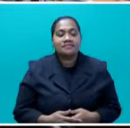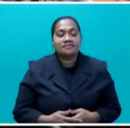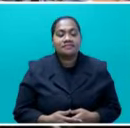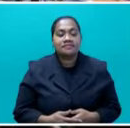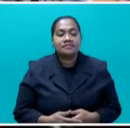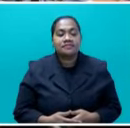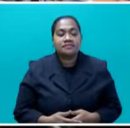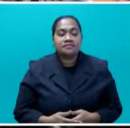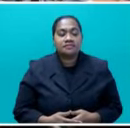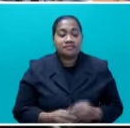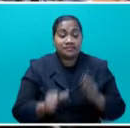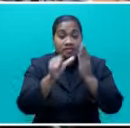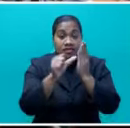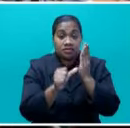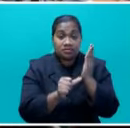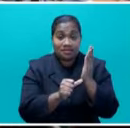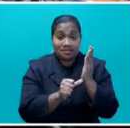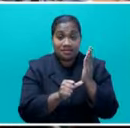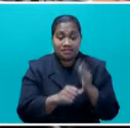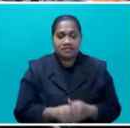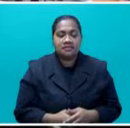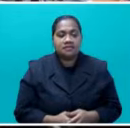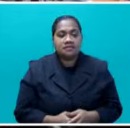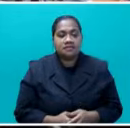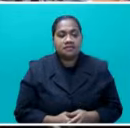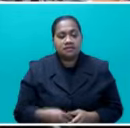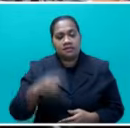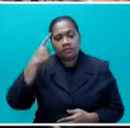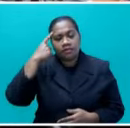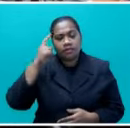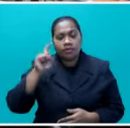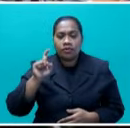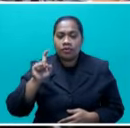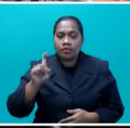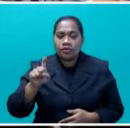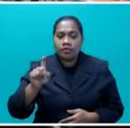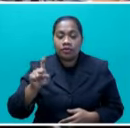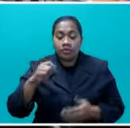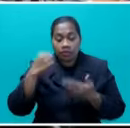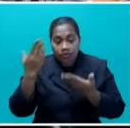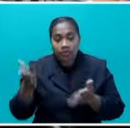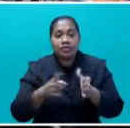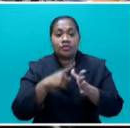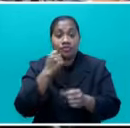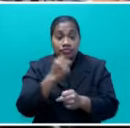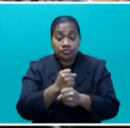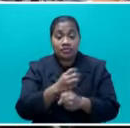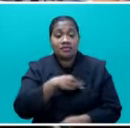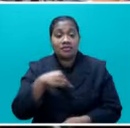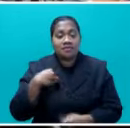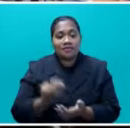this agenda item, and I call on for the Honourable Attorney General and the Minister